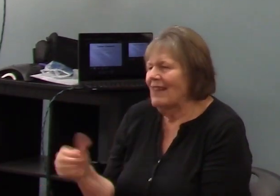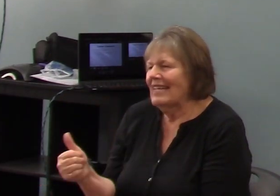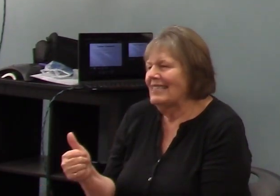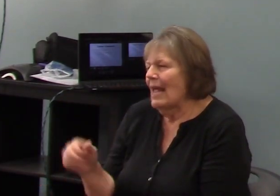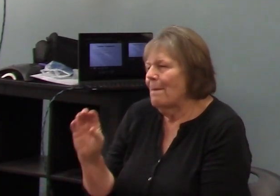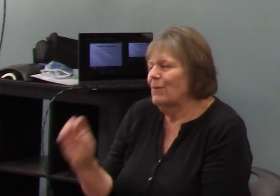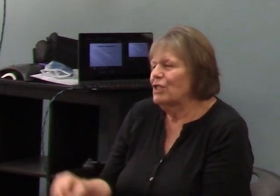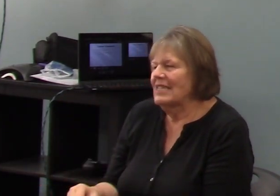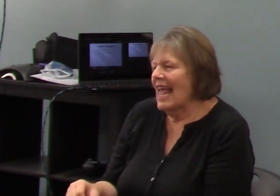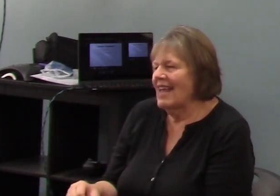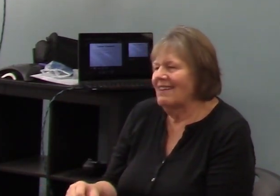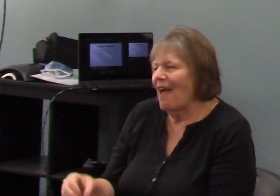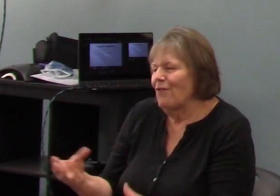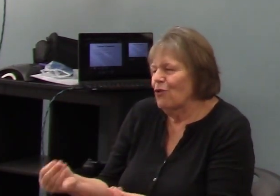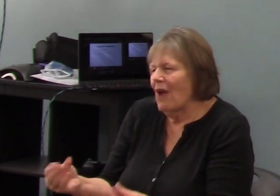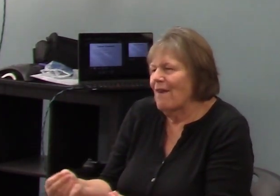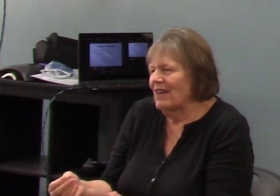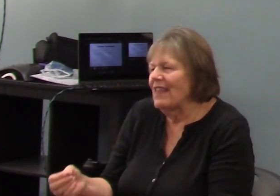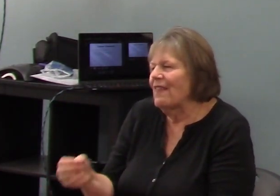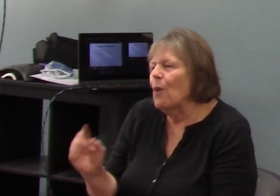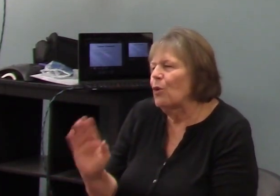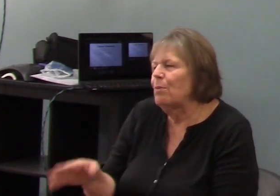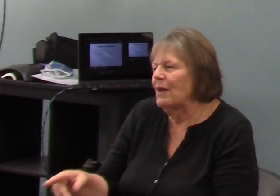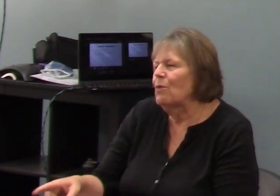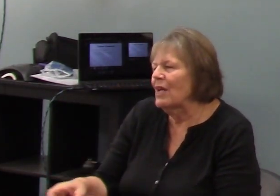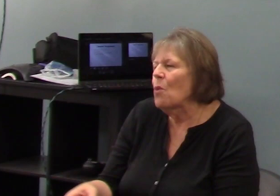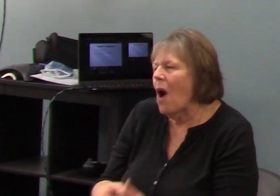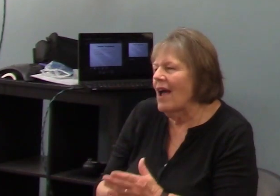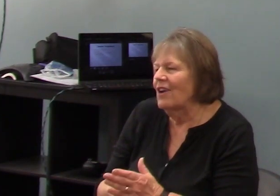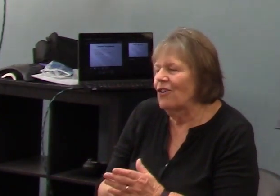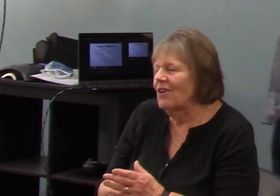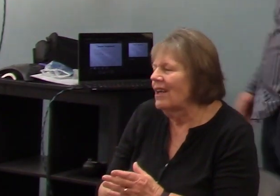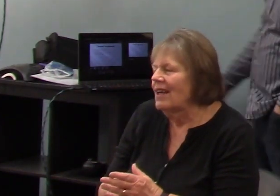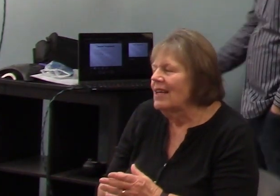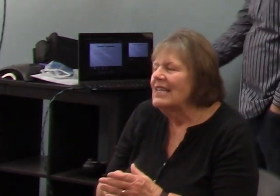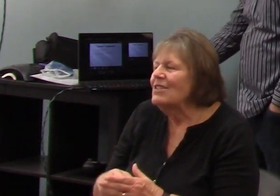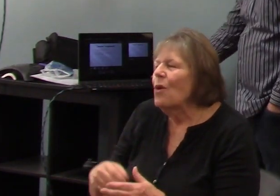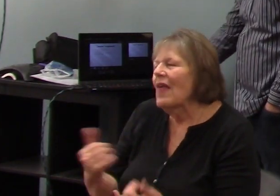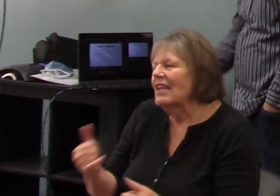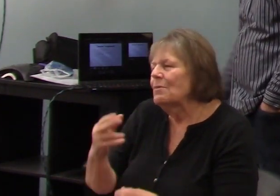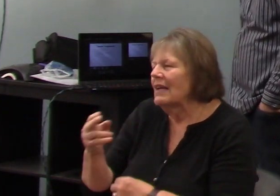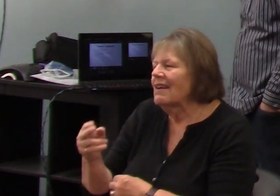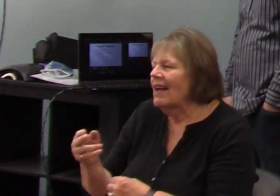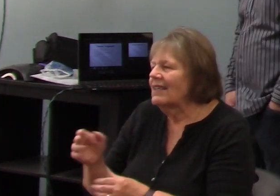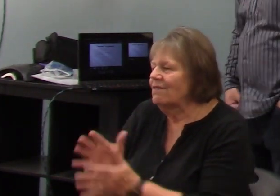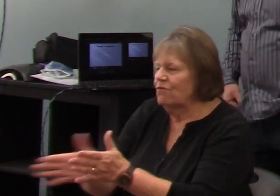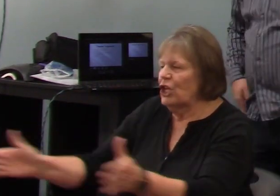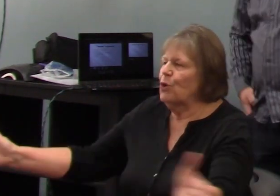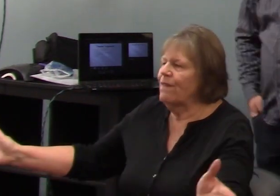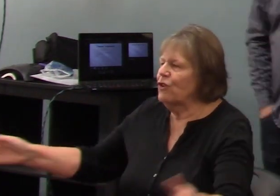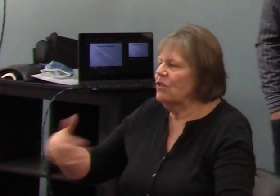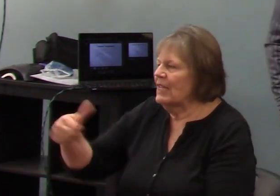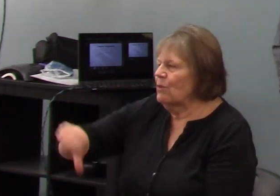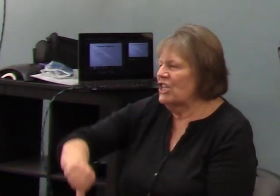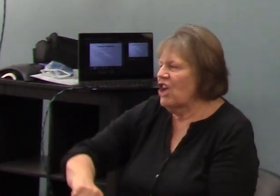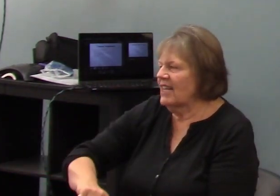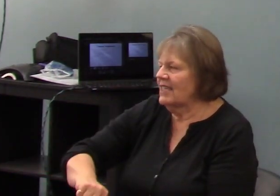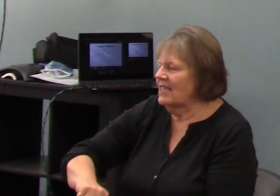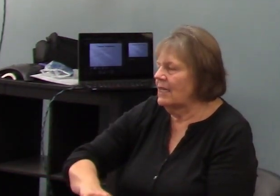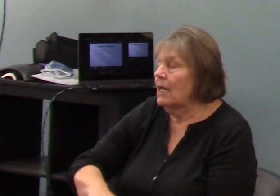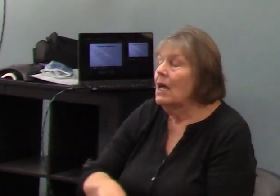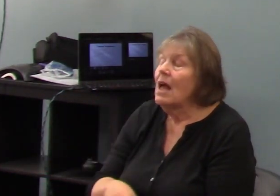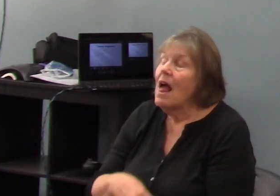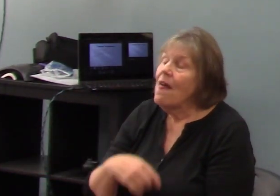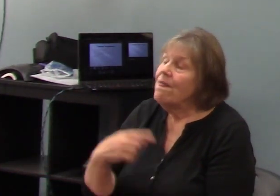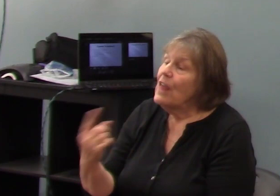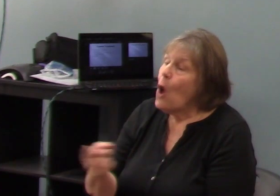enough. Not going to happen. And so that has also kind of been universally rejected. The only naturalistic explanation